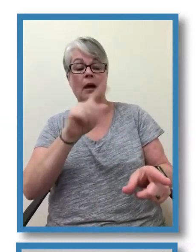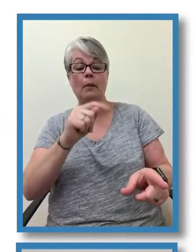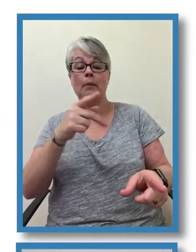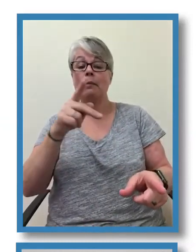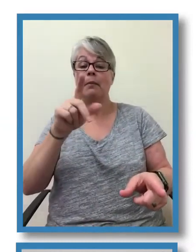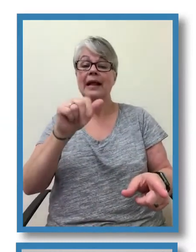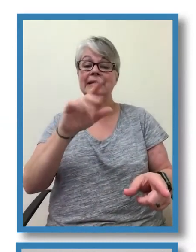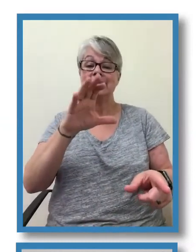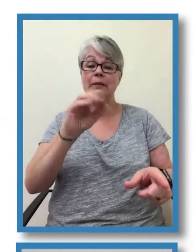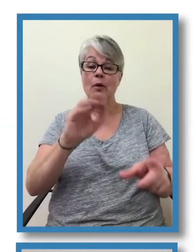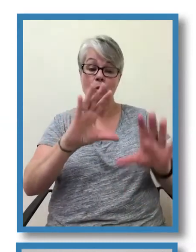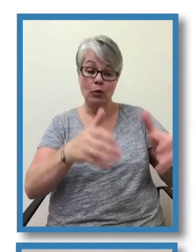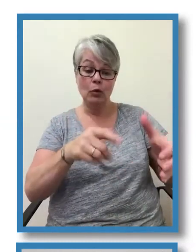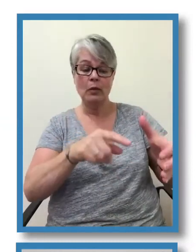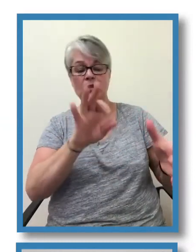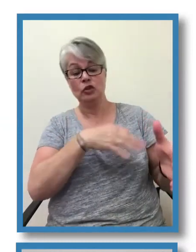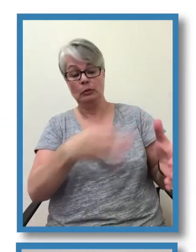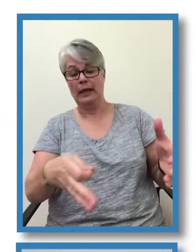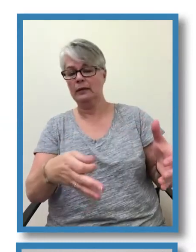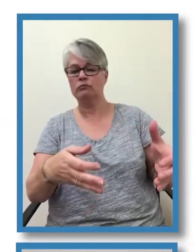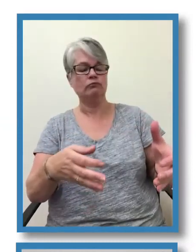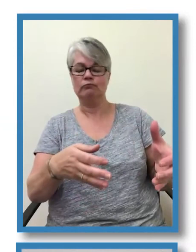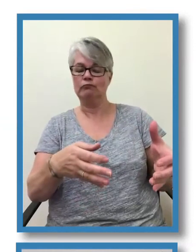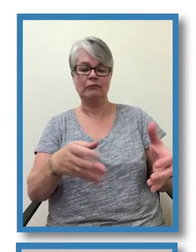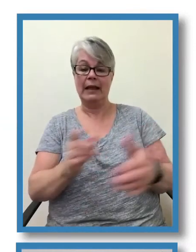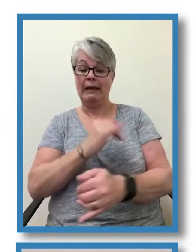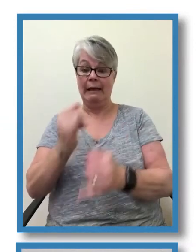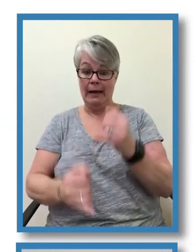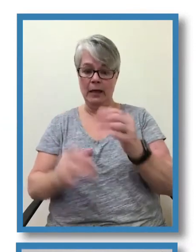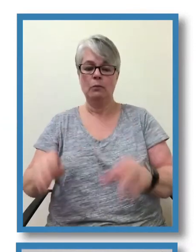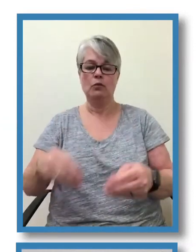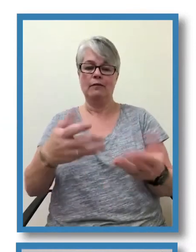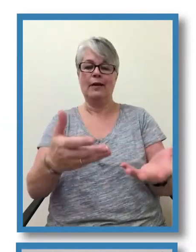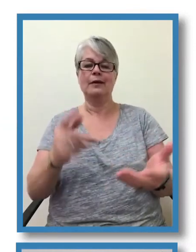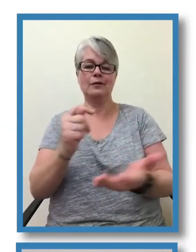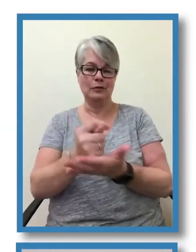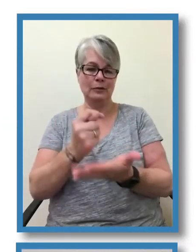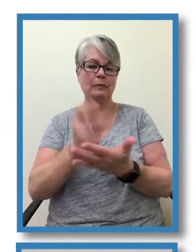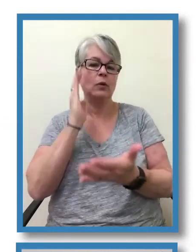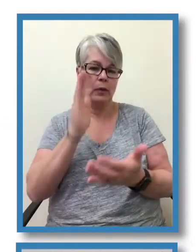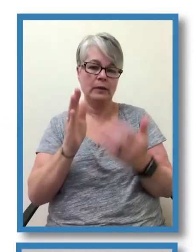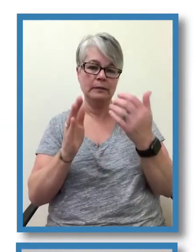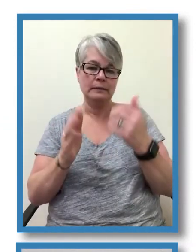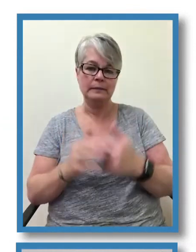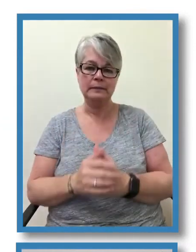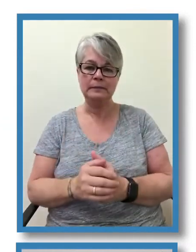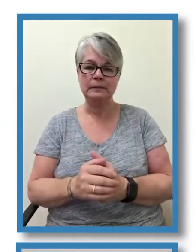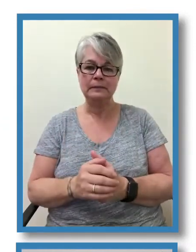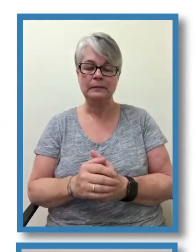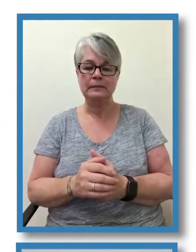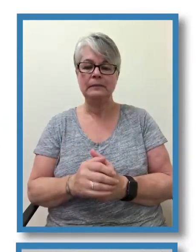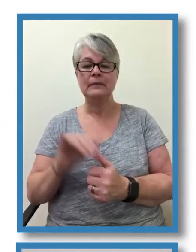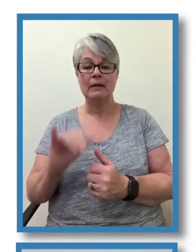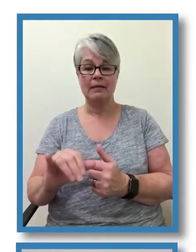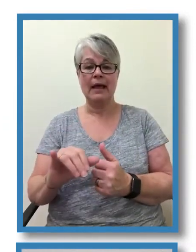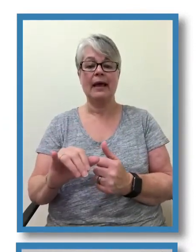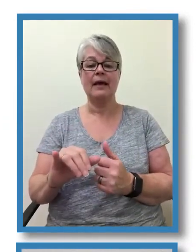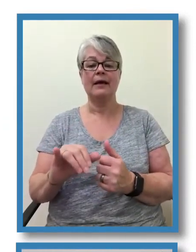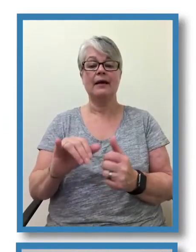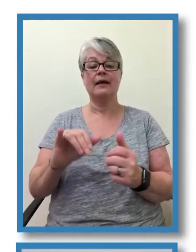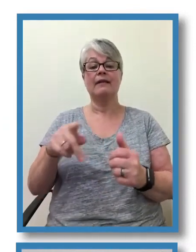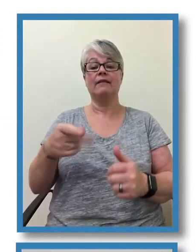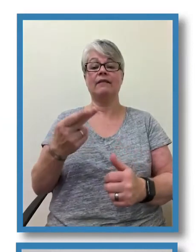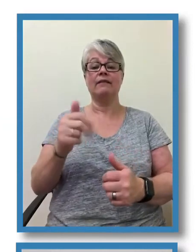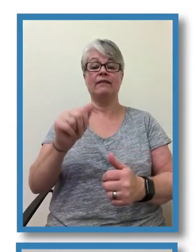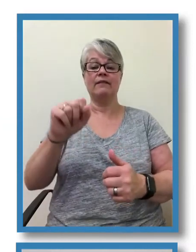approval. And then altruism is often the reason why people say, I may not benefit from this, but one of my younger family members may benefit from